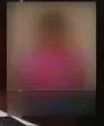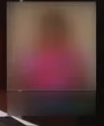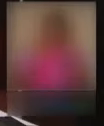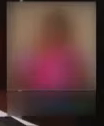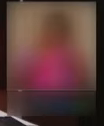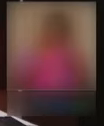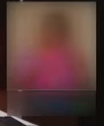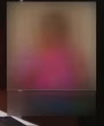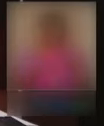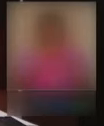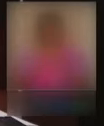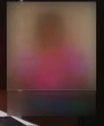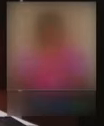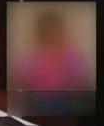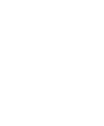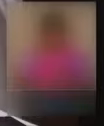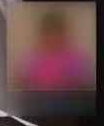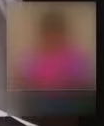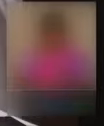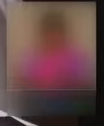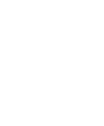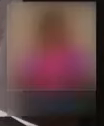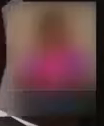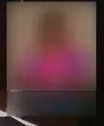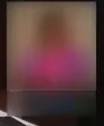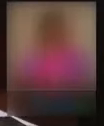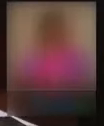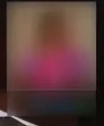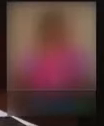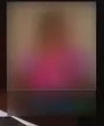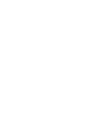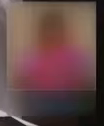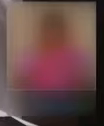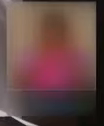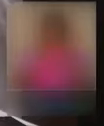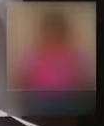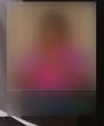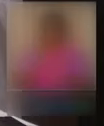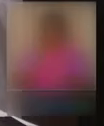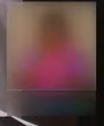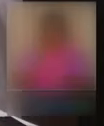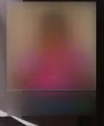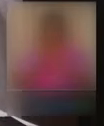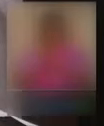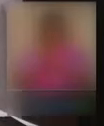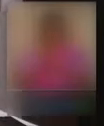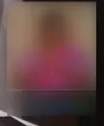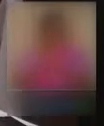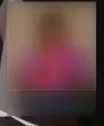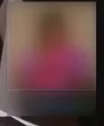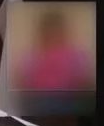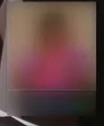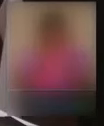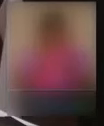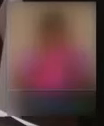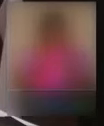The question was presented as per the standing orders before noon yesterday. When the question was presented, we were informed that the government has gazetted